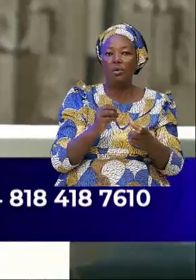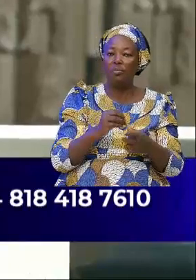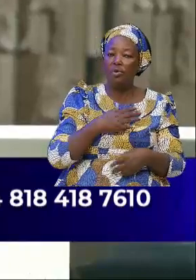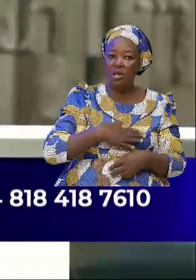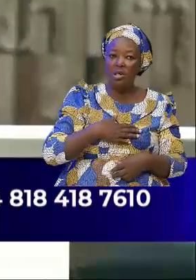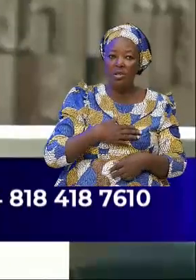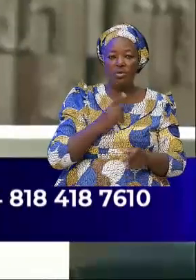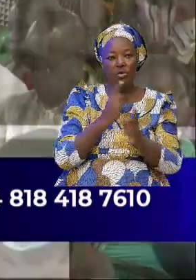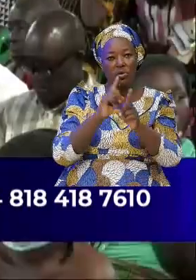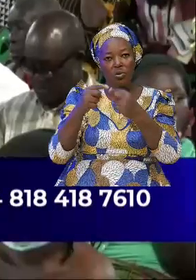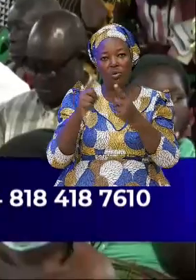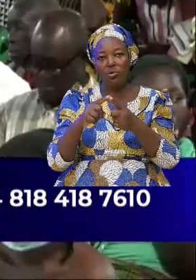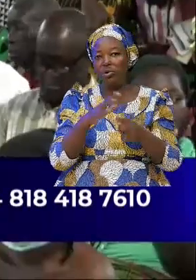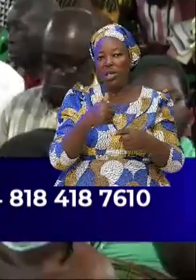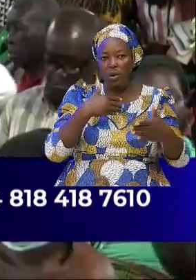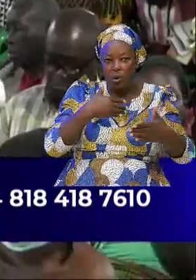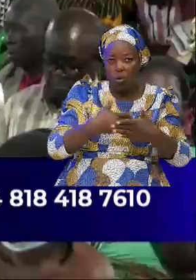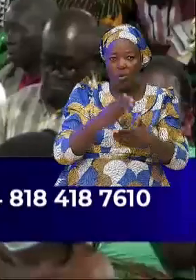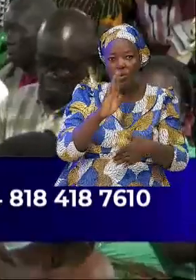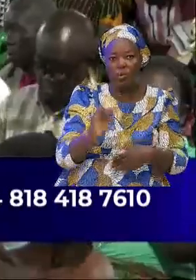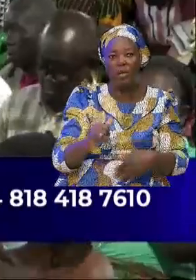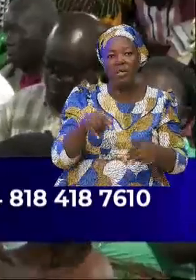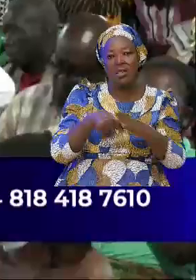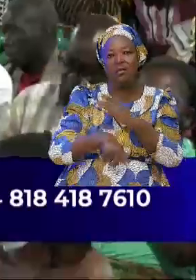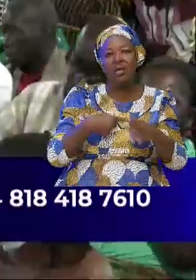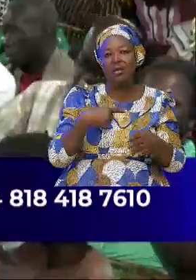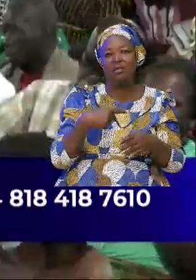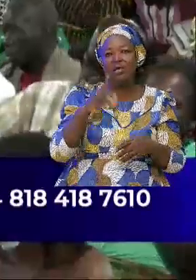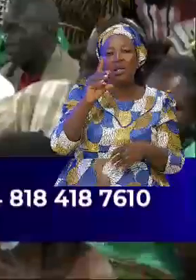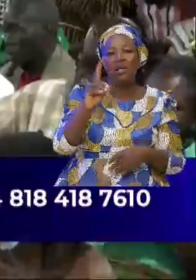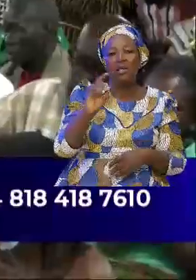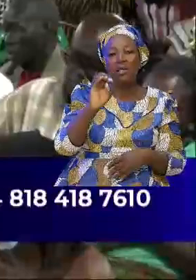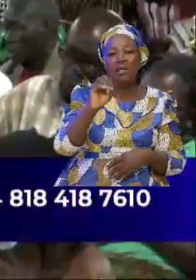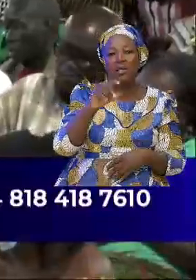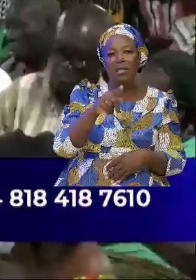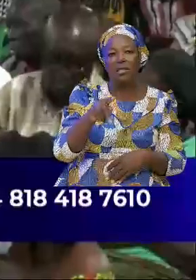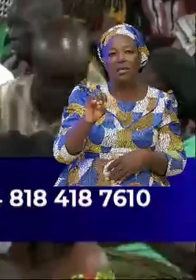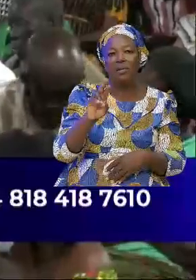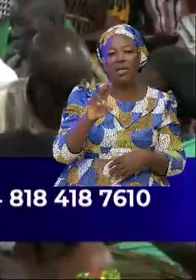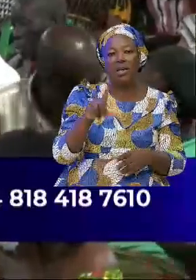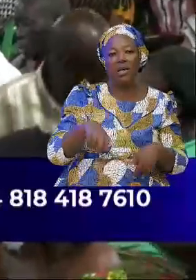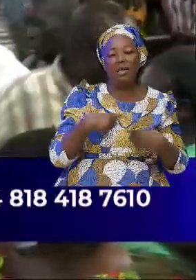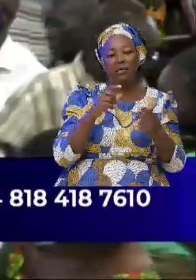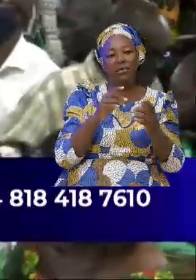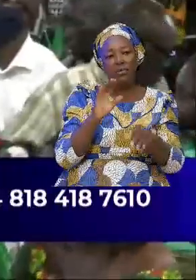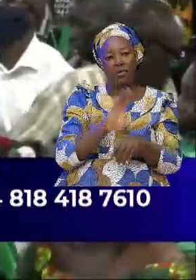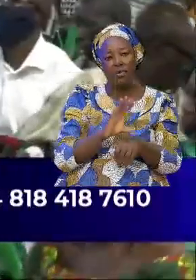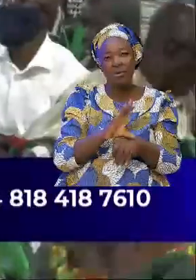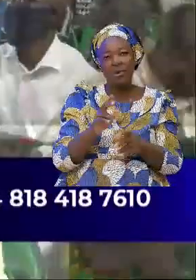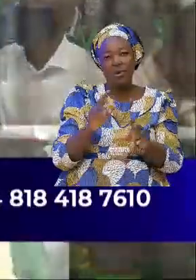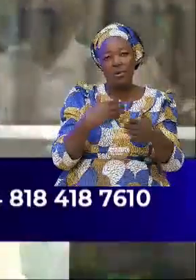contact us or contact the nearest Deeperlife Bible Church to you in the